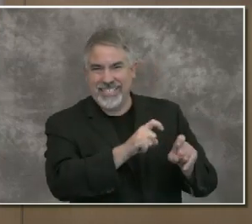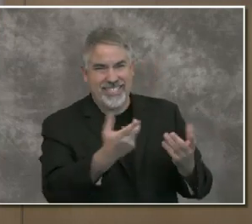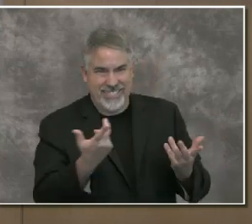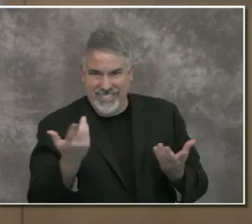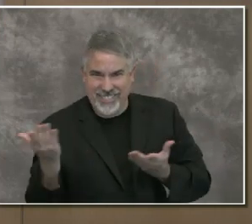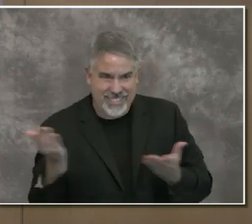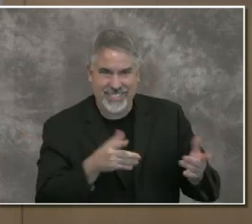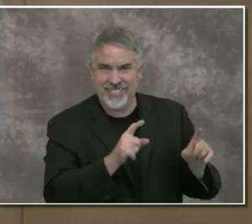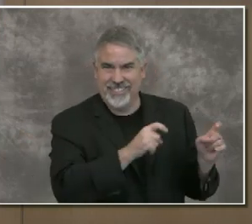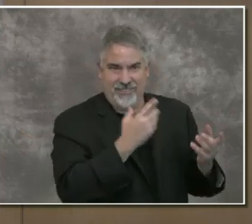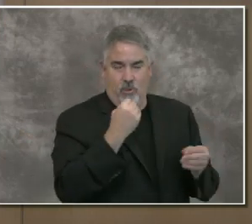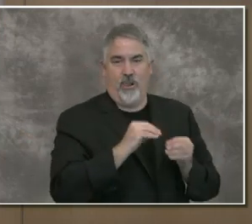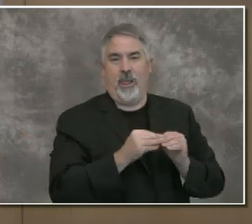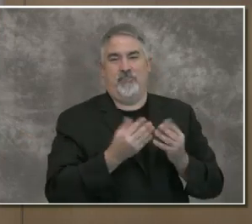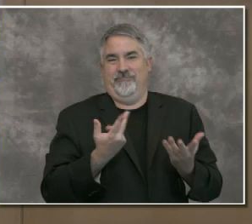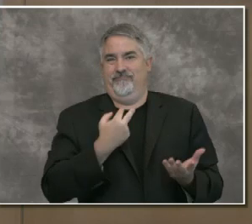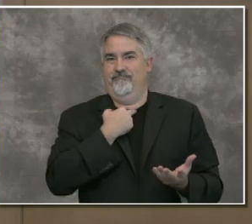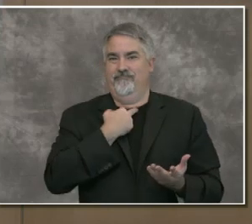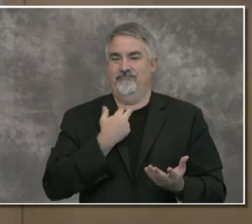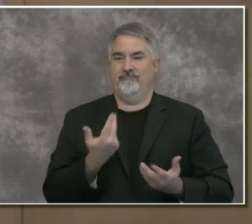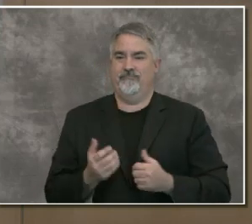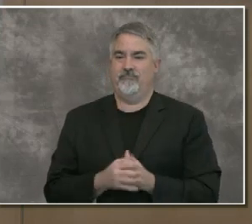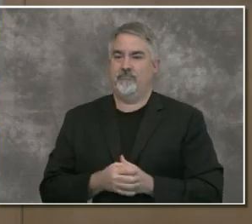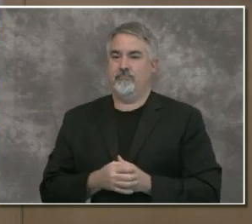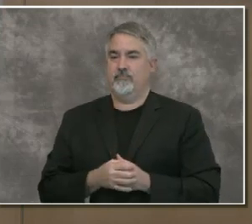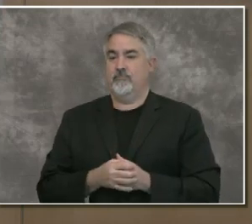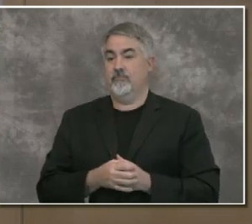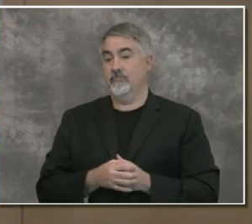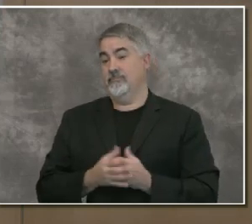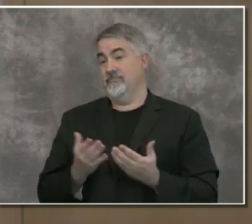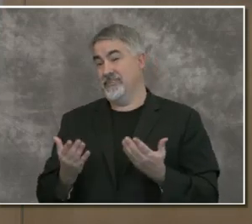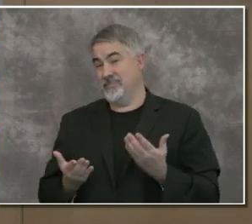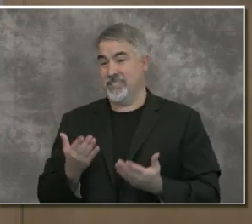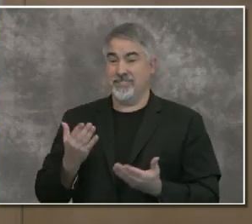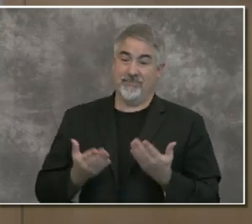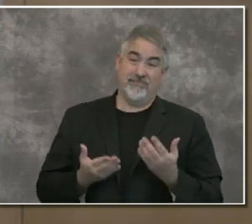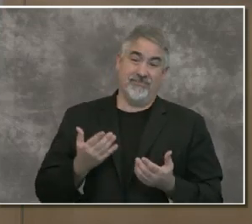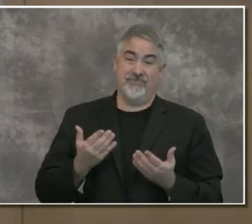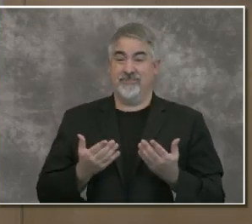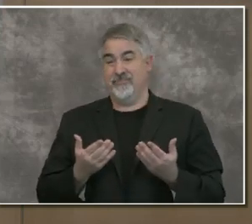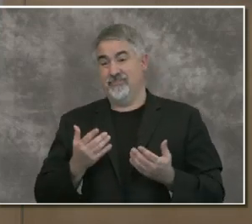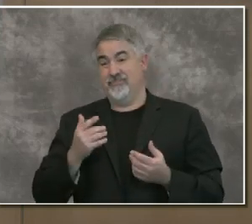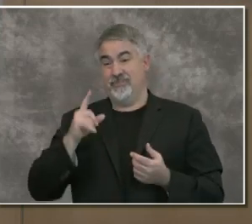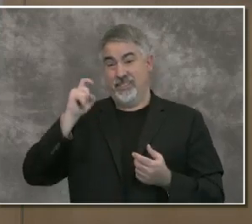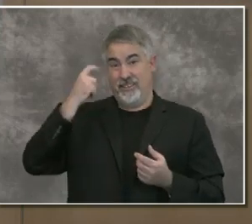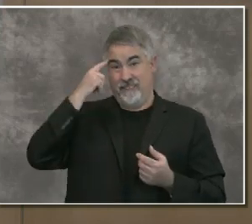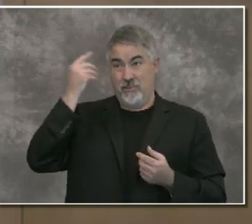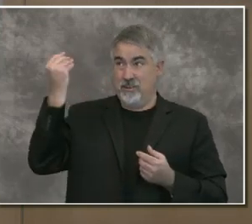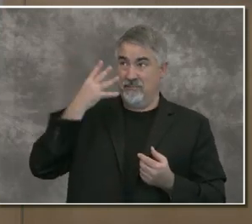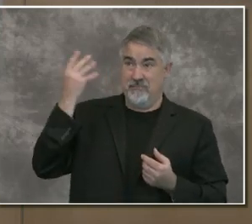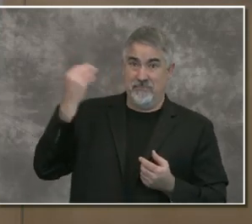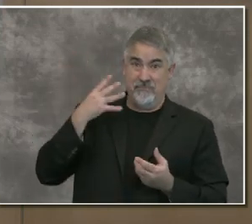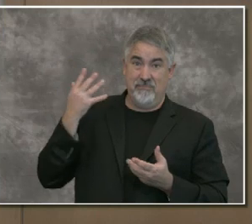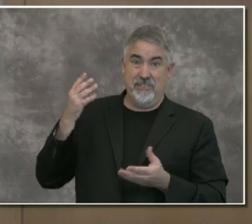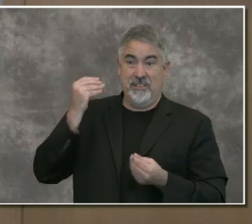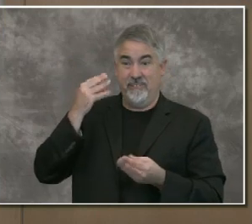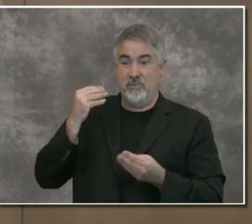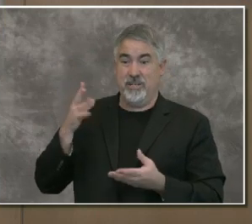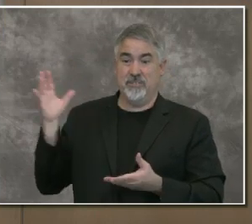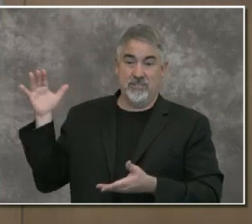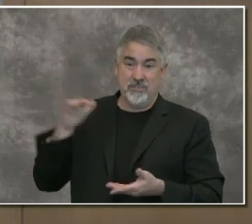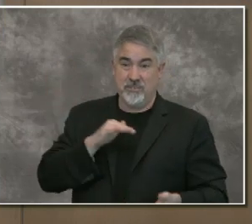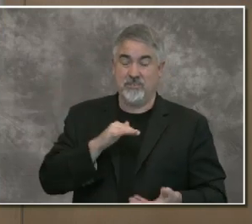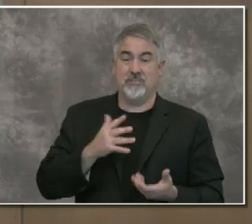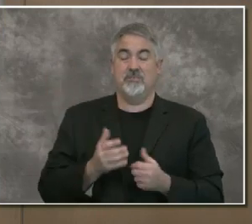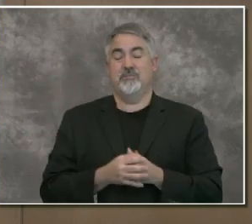later time, perhaps after the number of case reports to us goes down, we will be able to look much more carefully